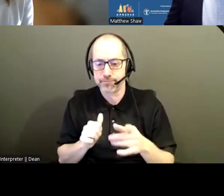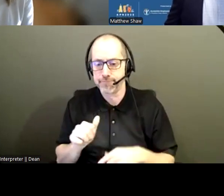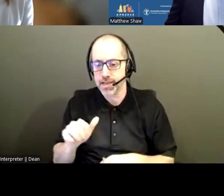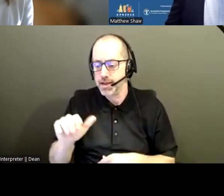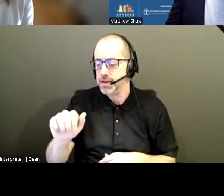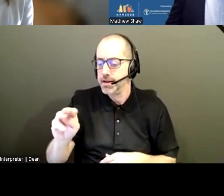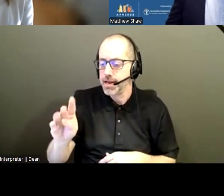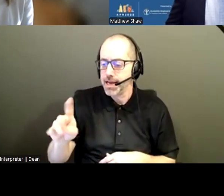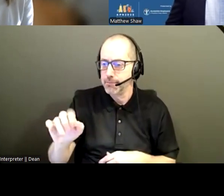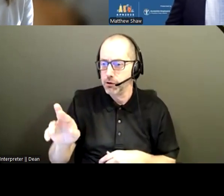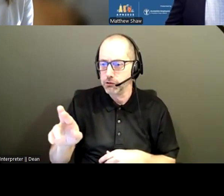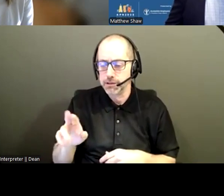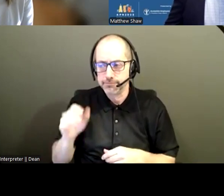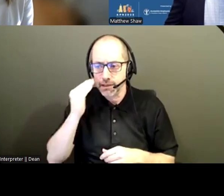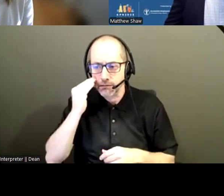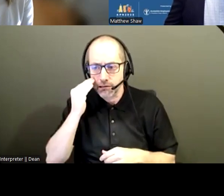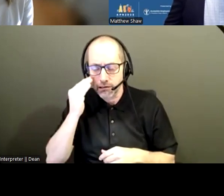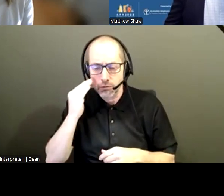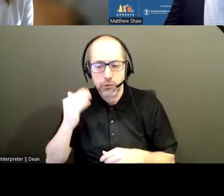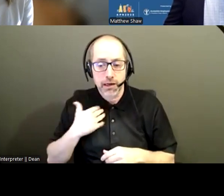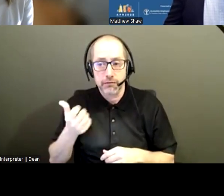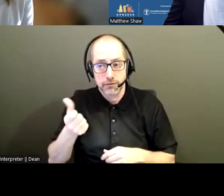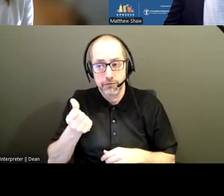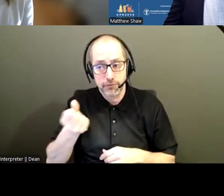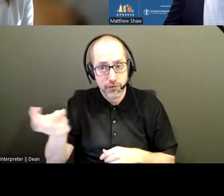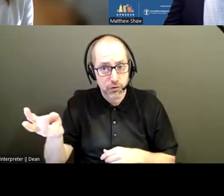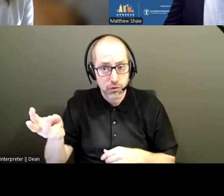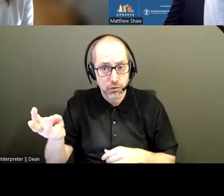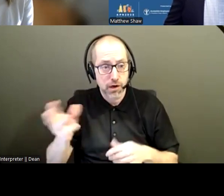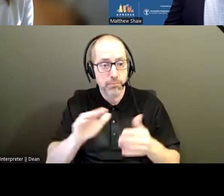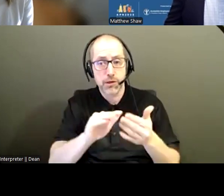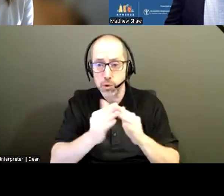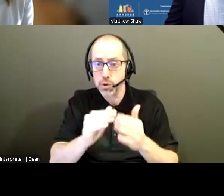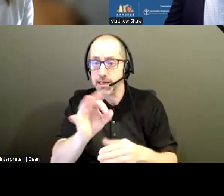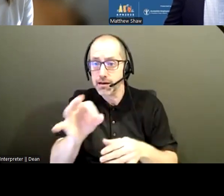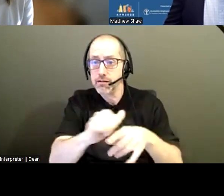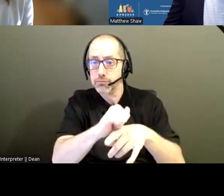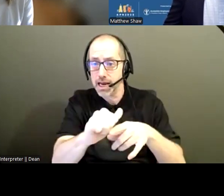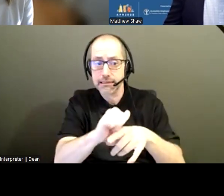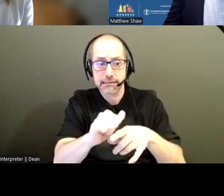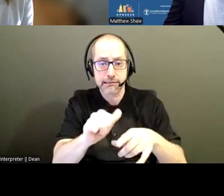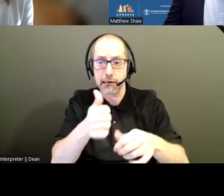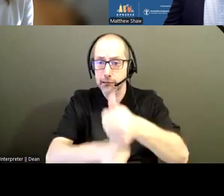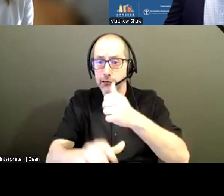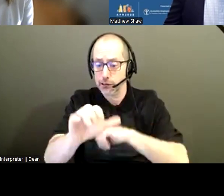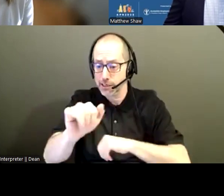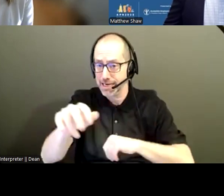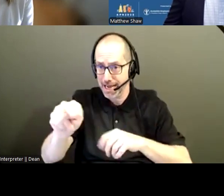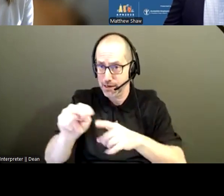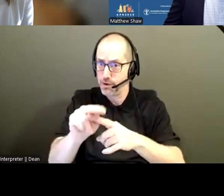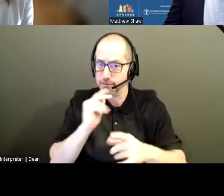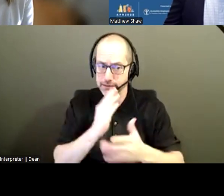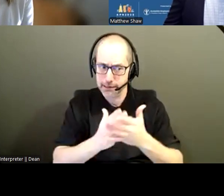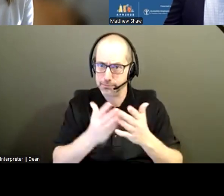I know for certain there's a few interesting projects from community of practices within CAN that maybe it would be a good time to shine a light